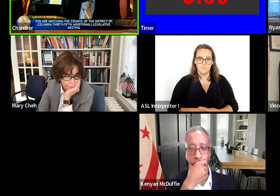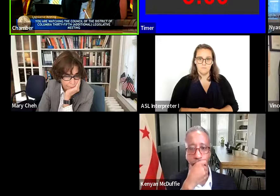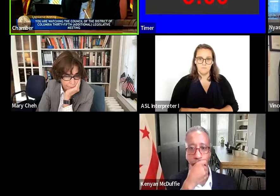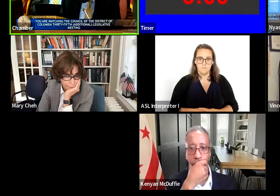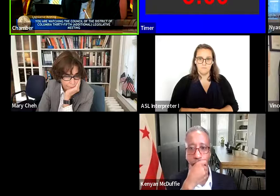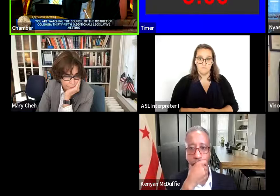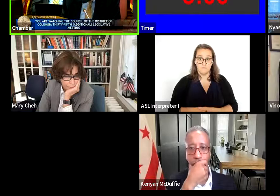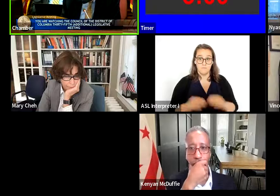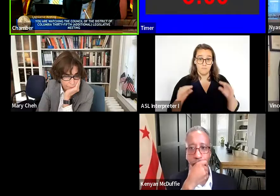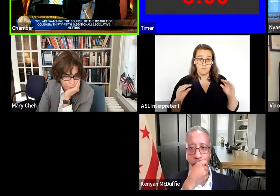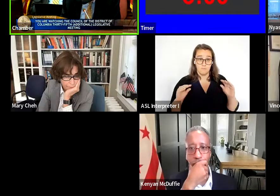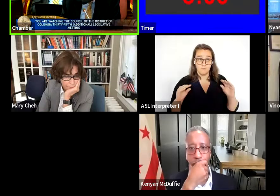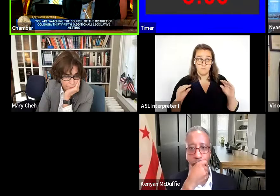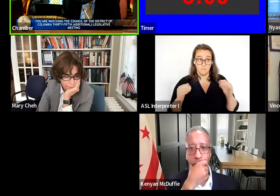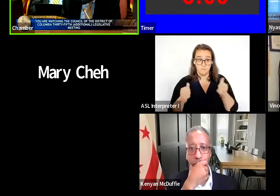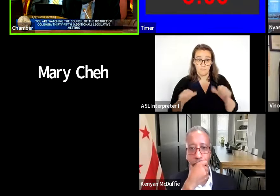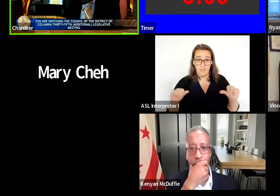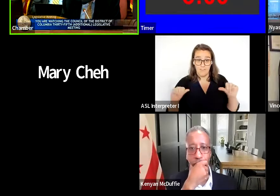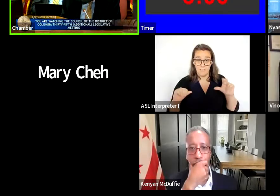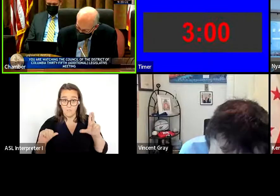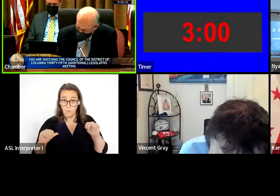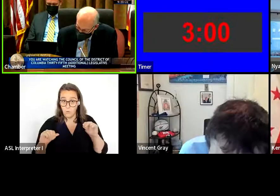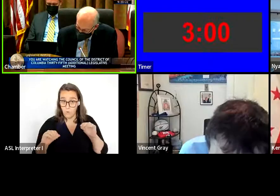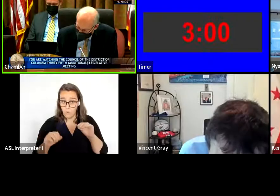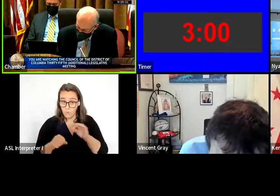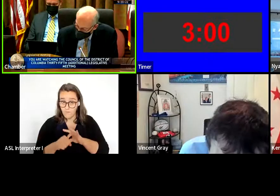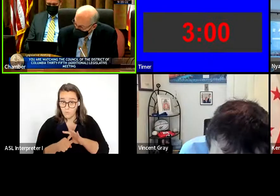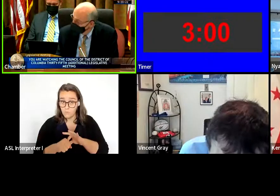Are there any no votes?